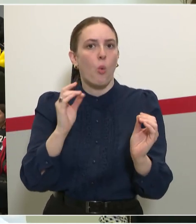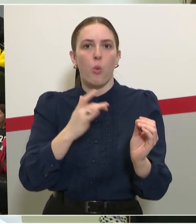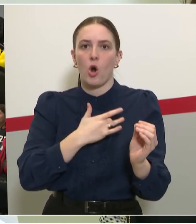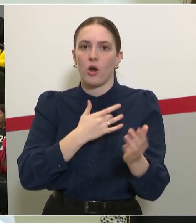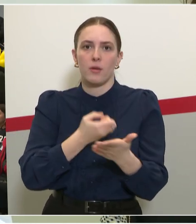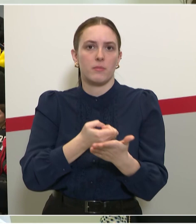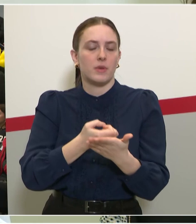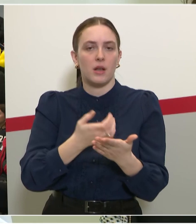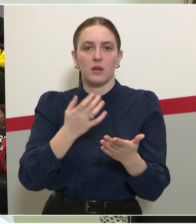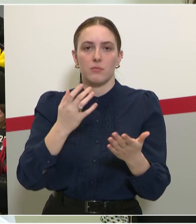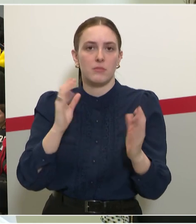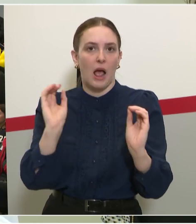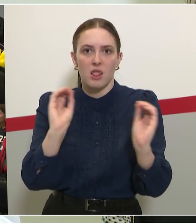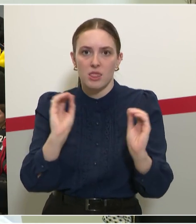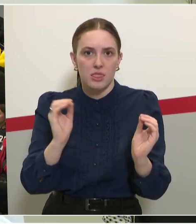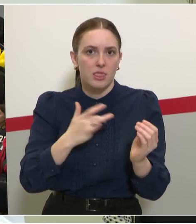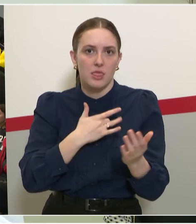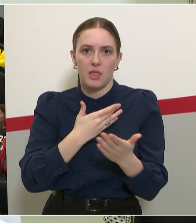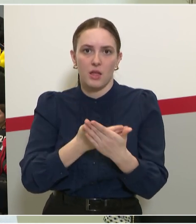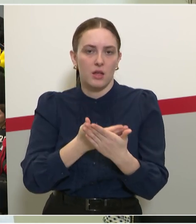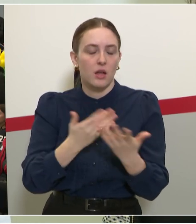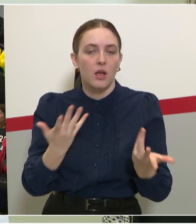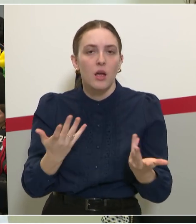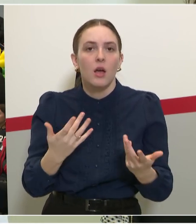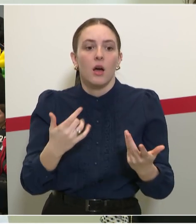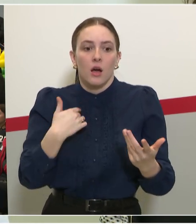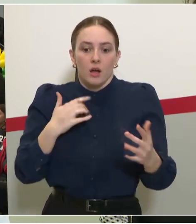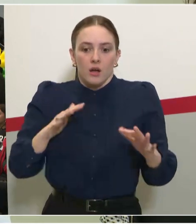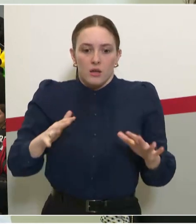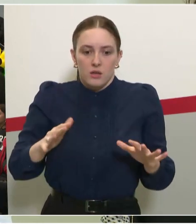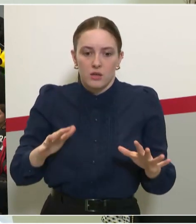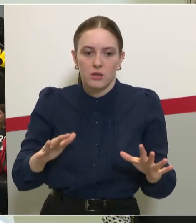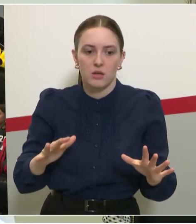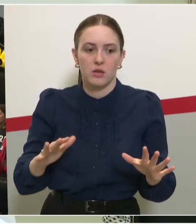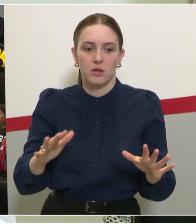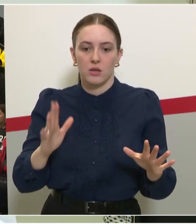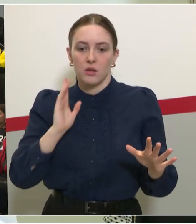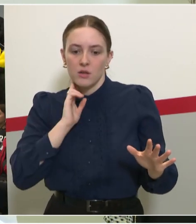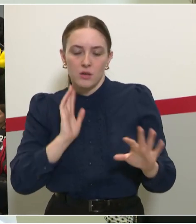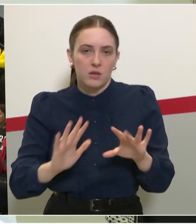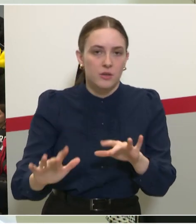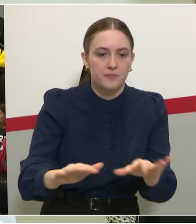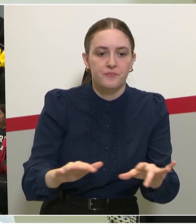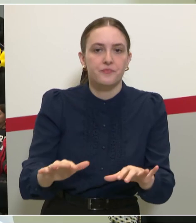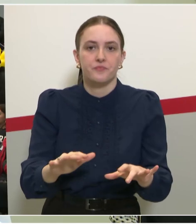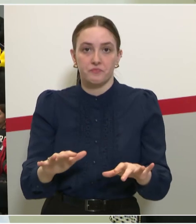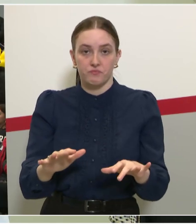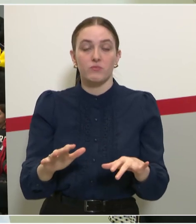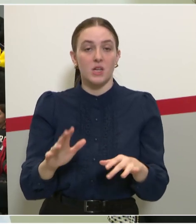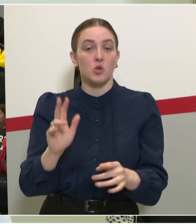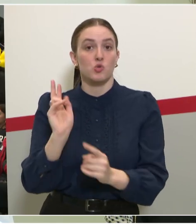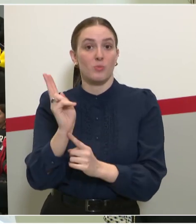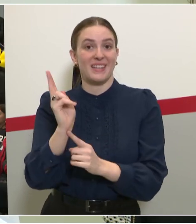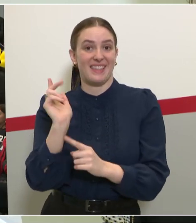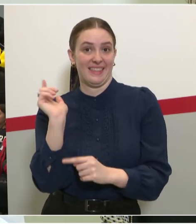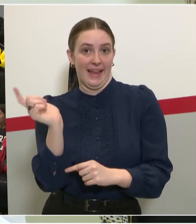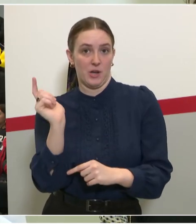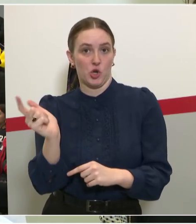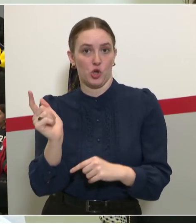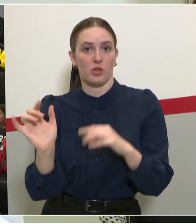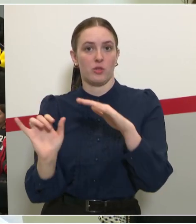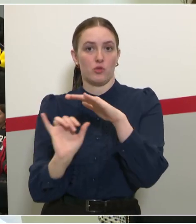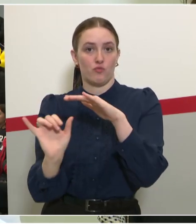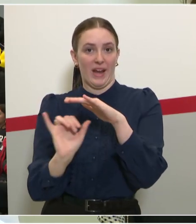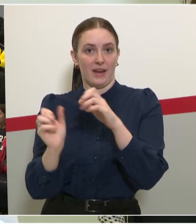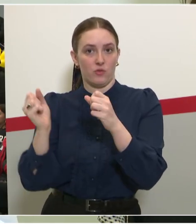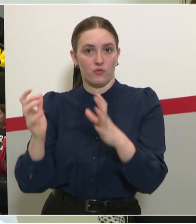Without much thought, I started compressions and tried to calm my nerves as much as I could. About 2 minutes later, the train conductor came, and